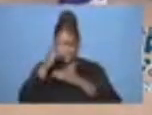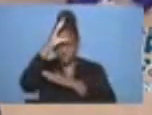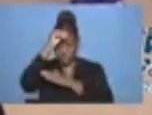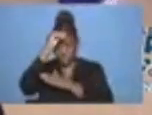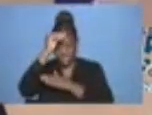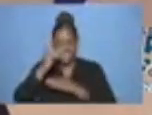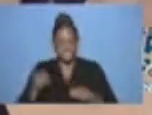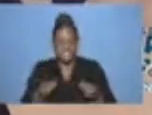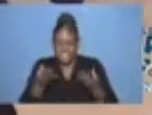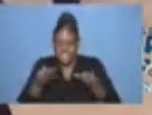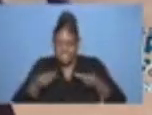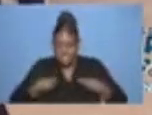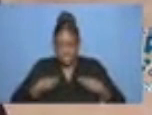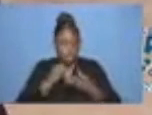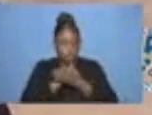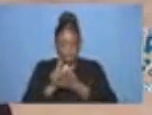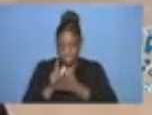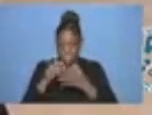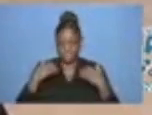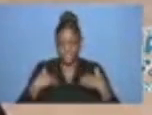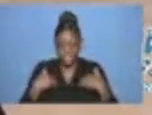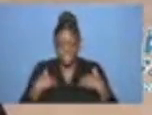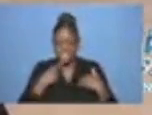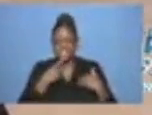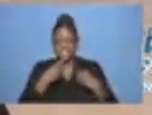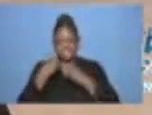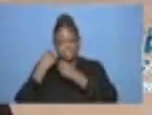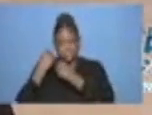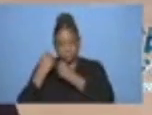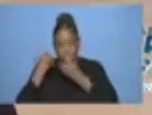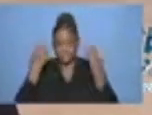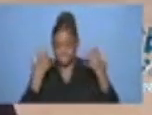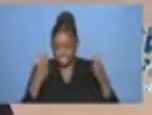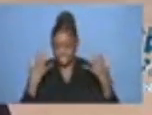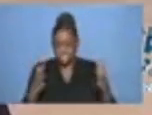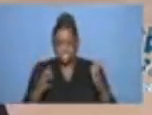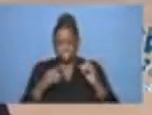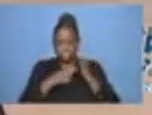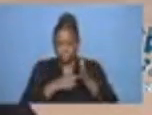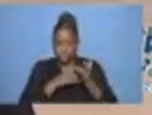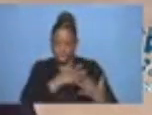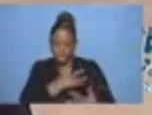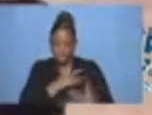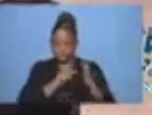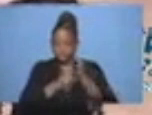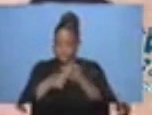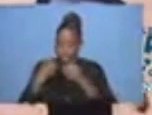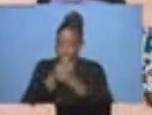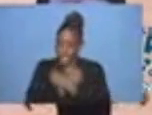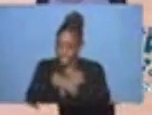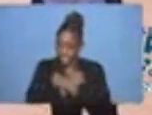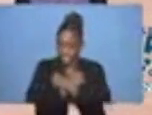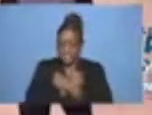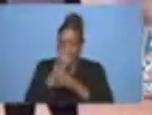me all they had. All I ask of them is let's finish strong. Let's show heart. Let's show passion. Let's go there. Let's get some stops,